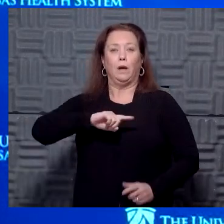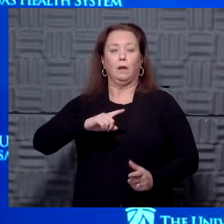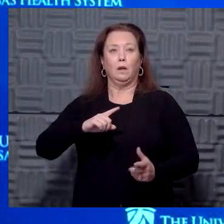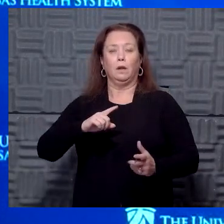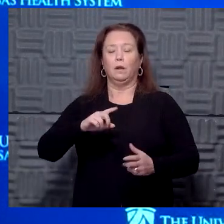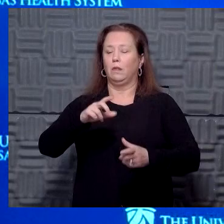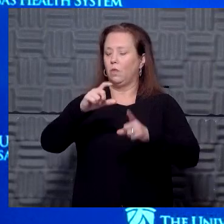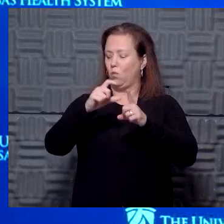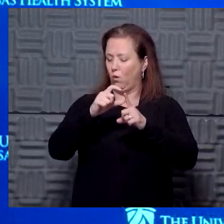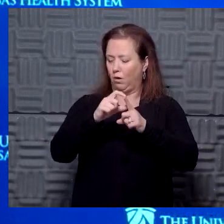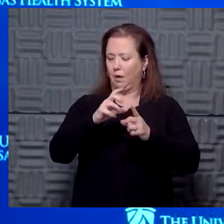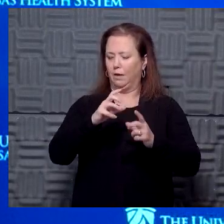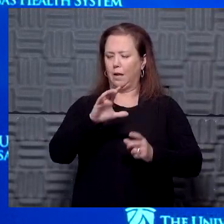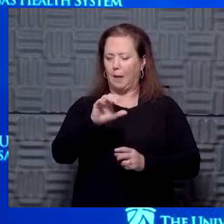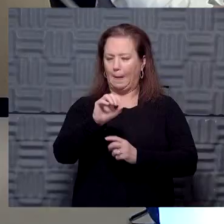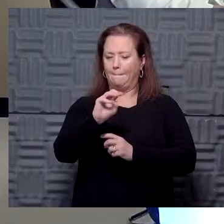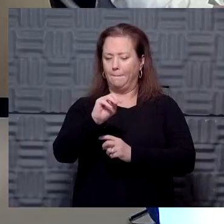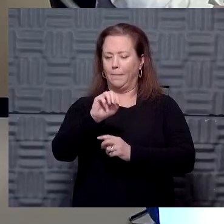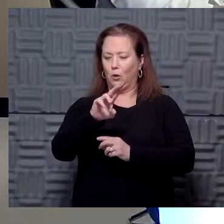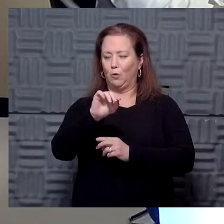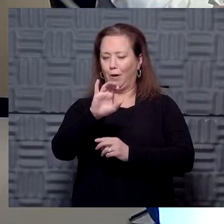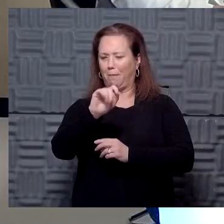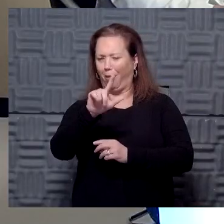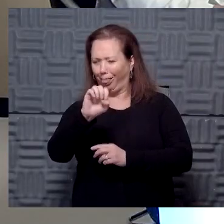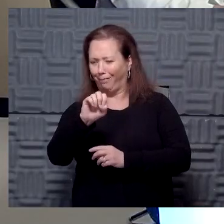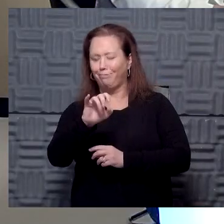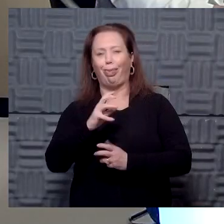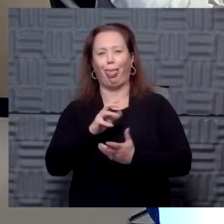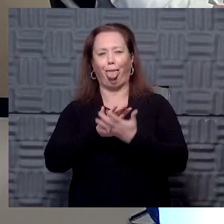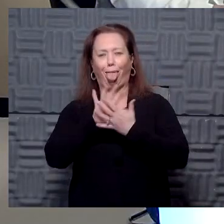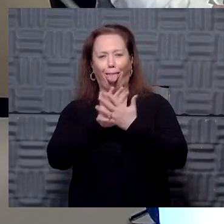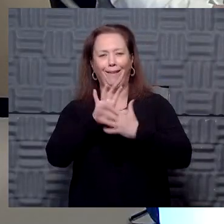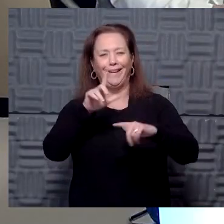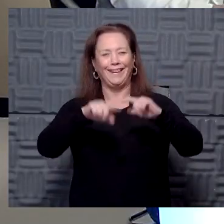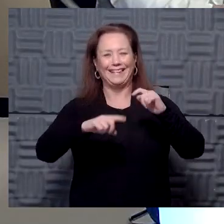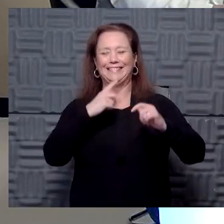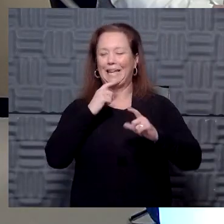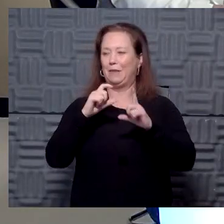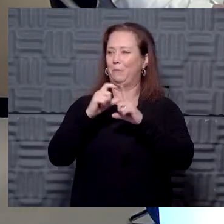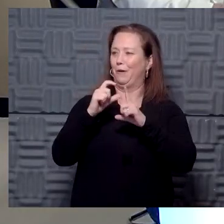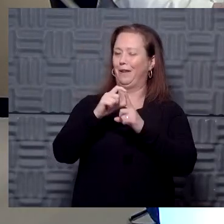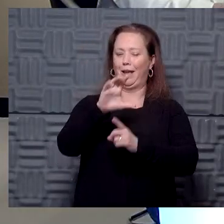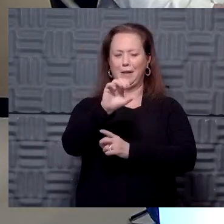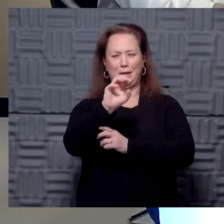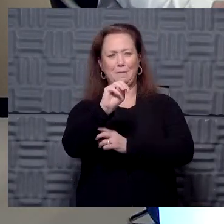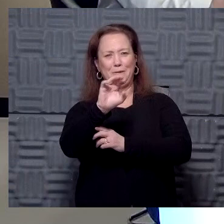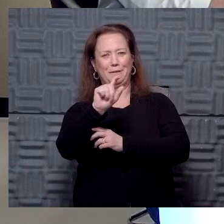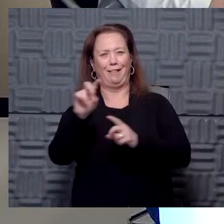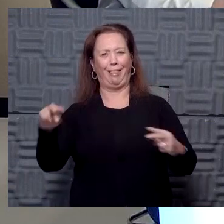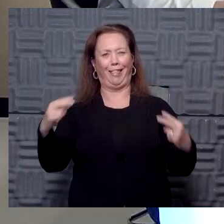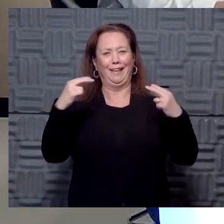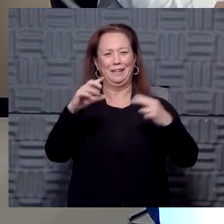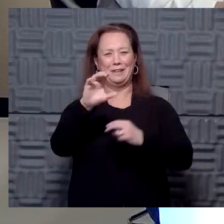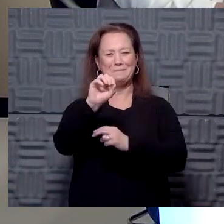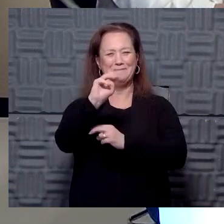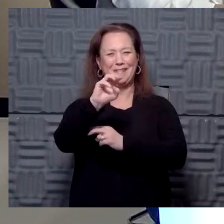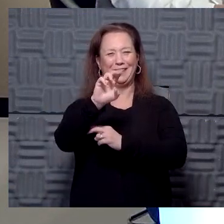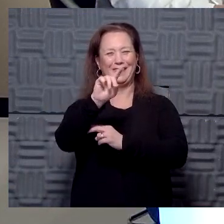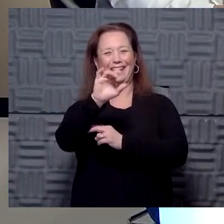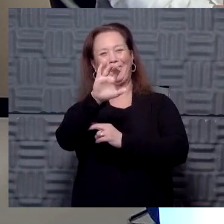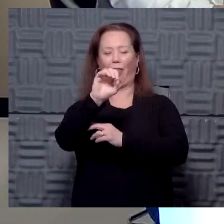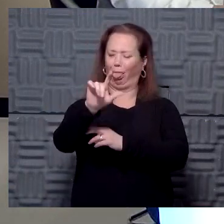this is not a word, communicableness? We'll bring the ability. I want to see our signer do that one. Okay, communicableness. Let's say you do